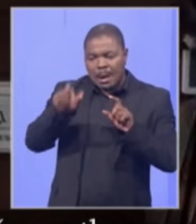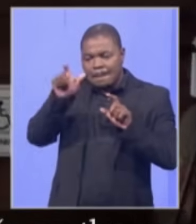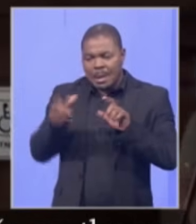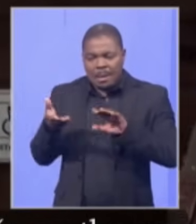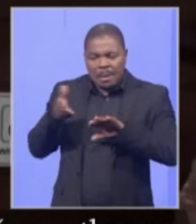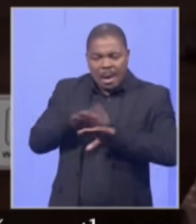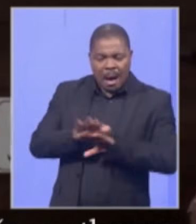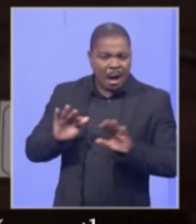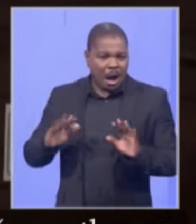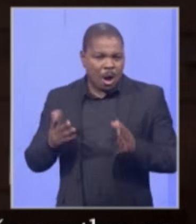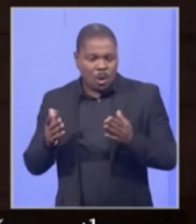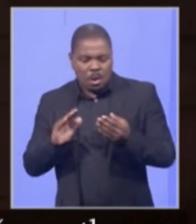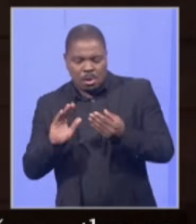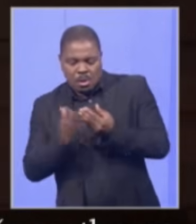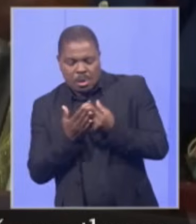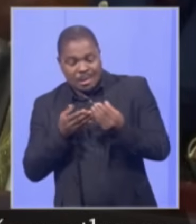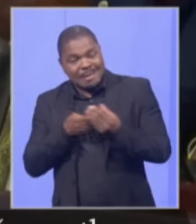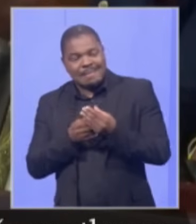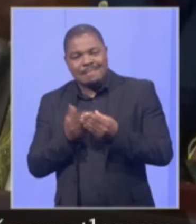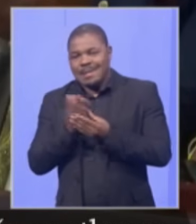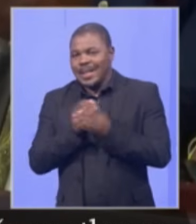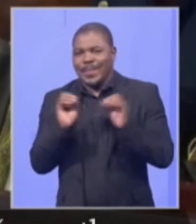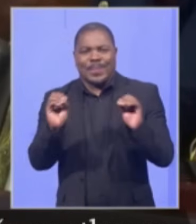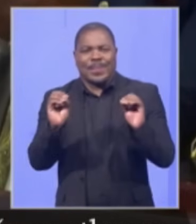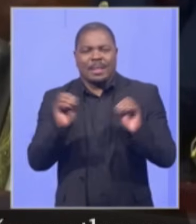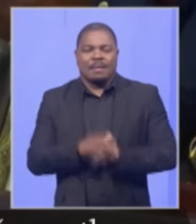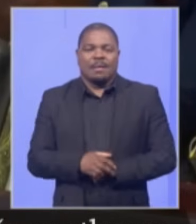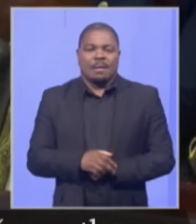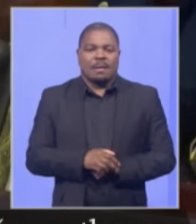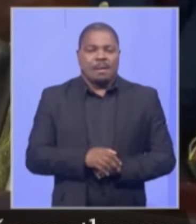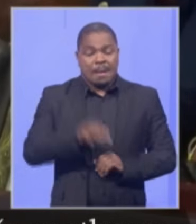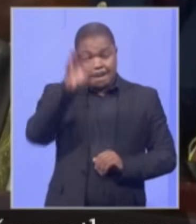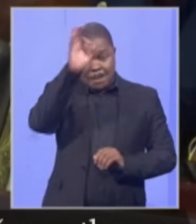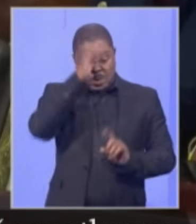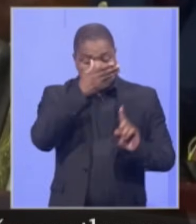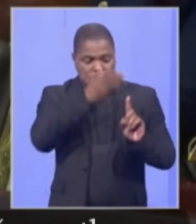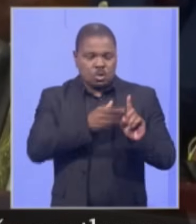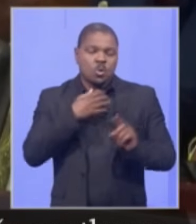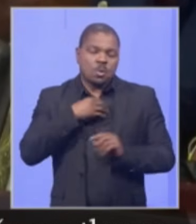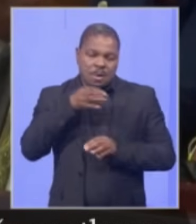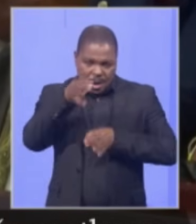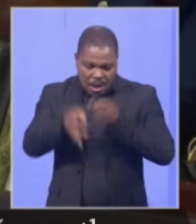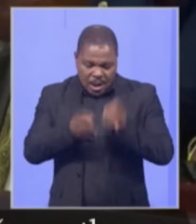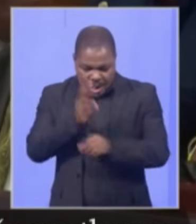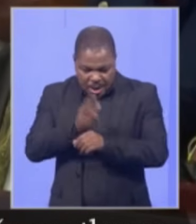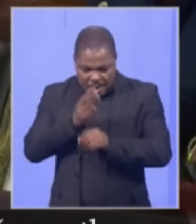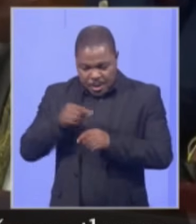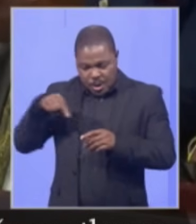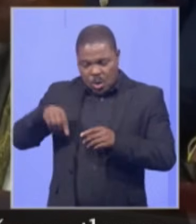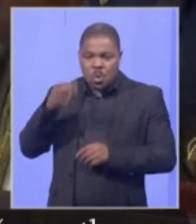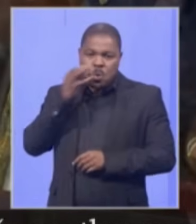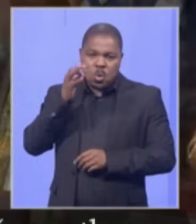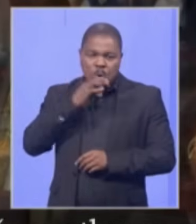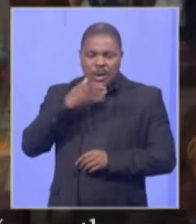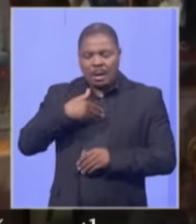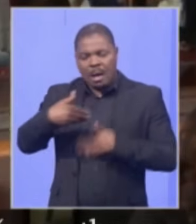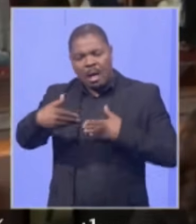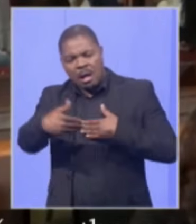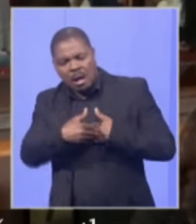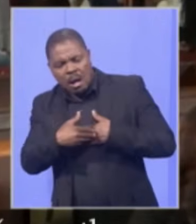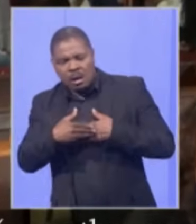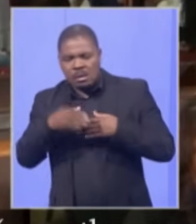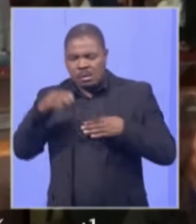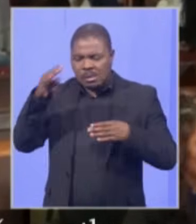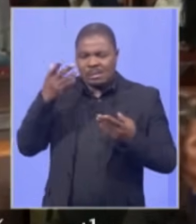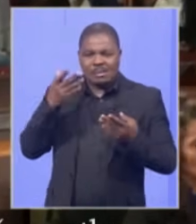the post-mortem was attached to this. Khamanyane o ile a tšwela pele go botša kgorotsheko gore dikgobalo bjalo ka ge di tlhalošitšwe